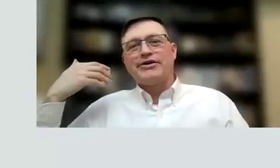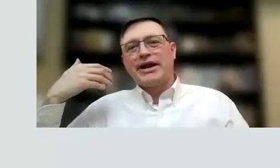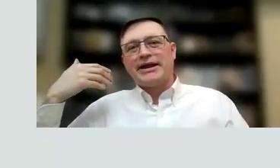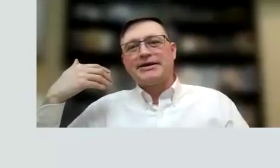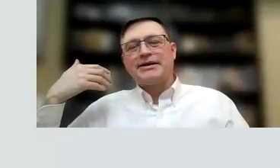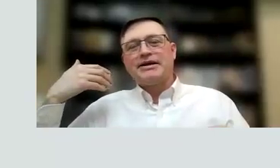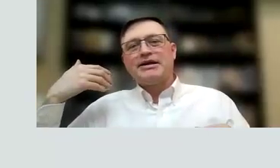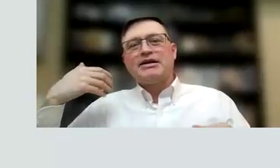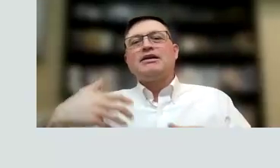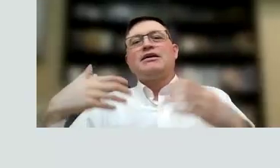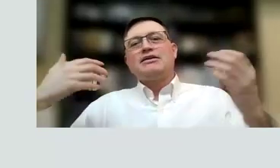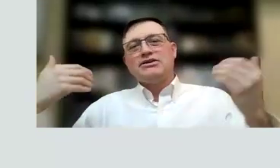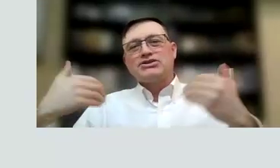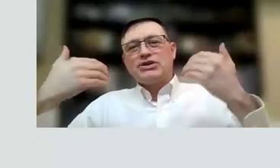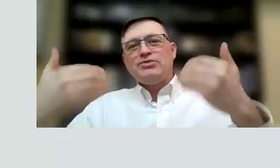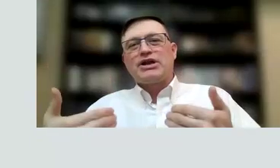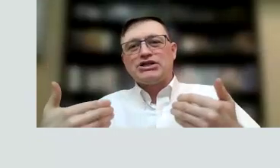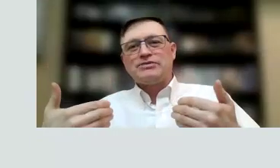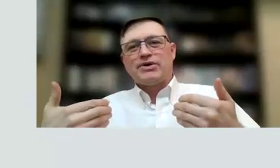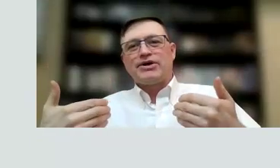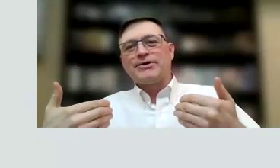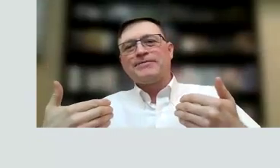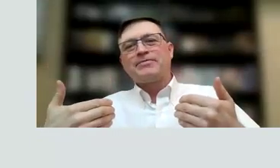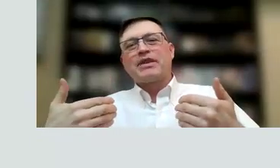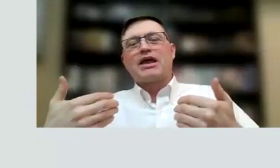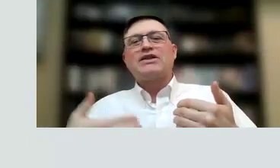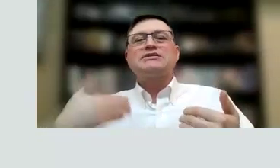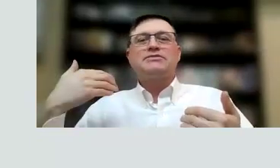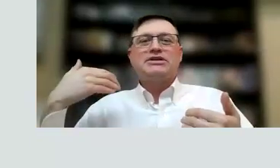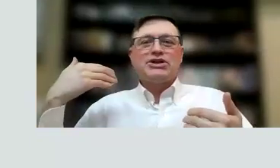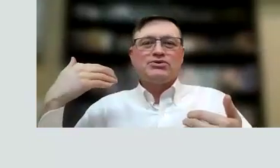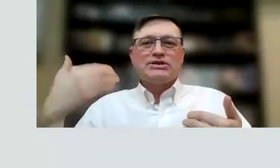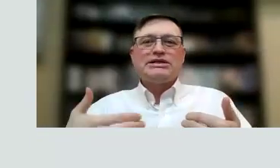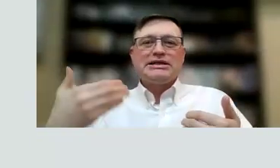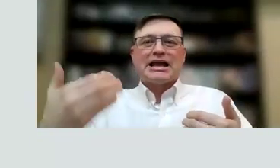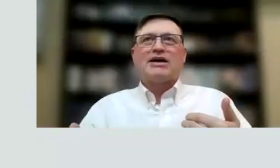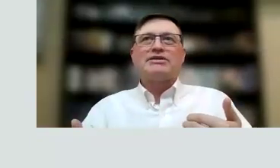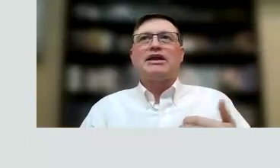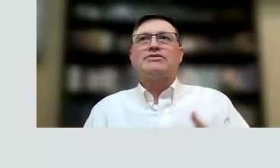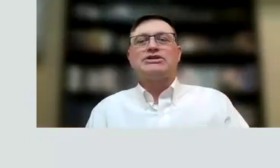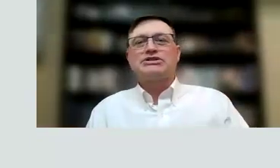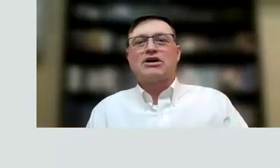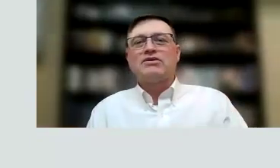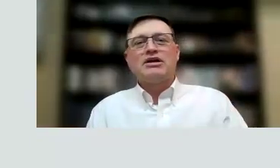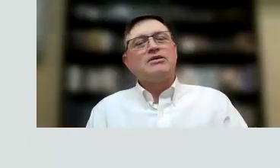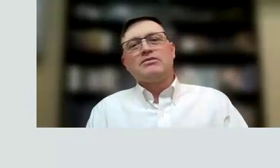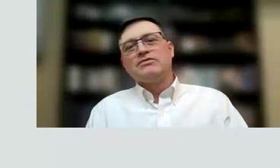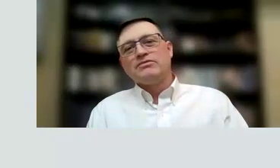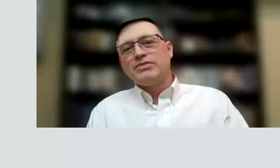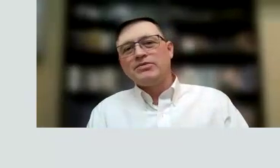wear your hearing aid. There's a communication barrier. And that's something that you really need to advocate for